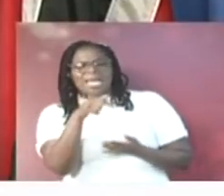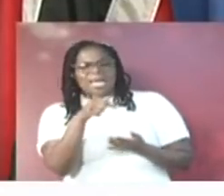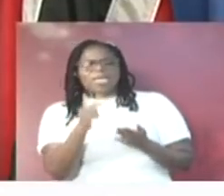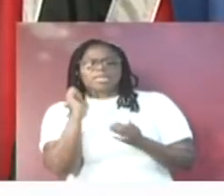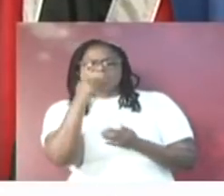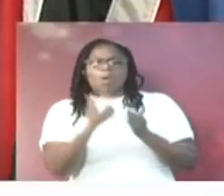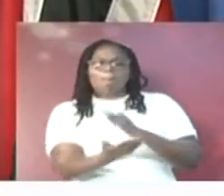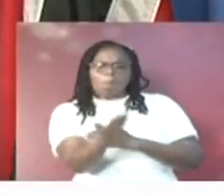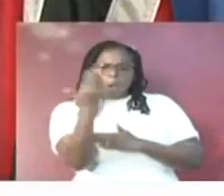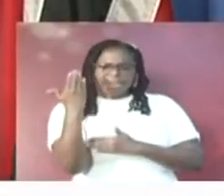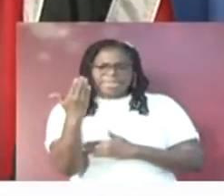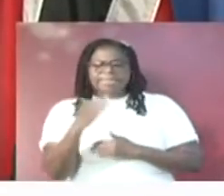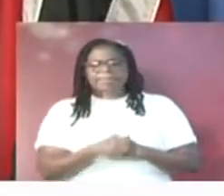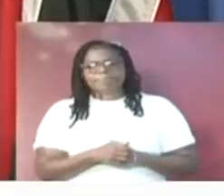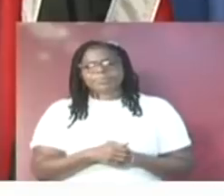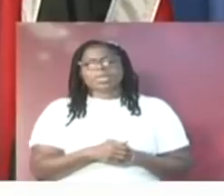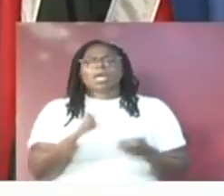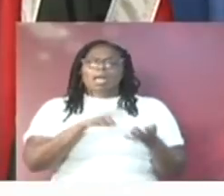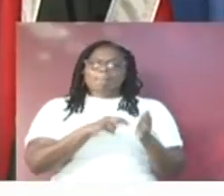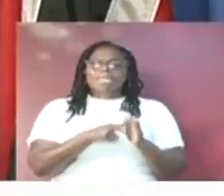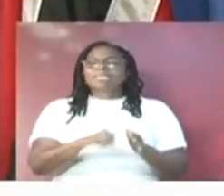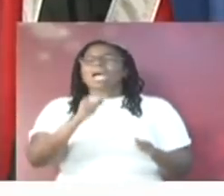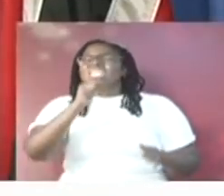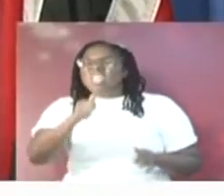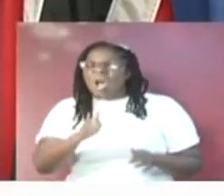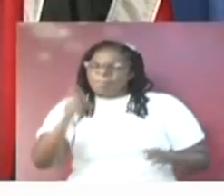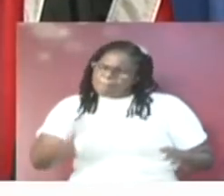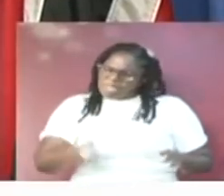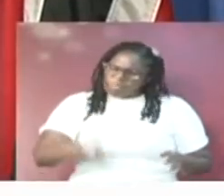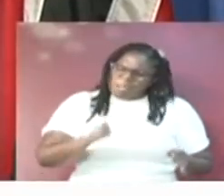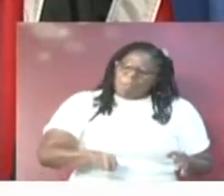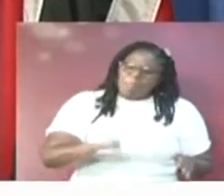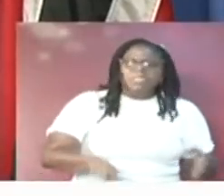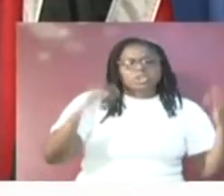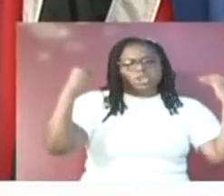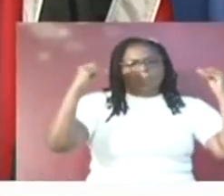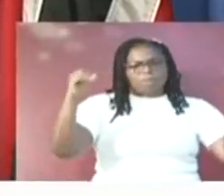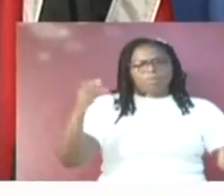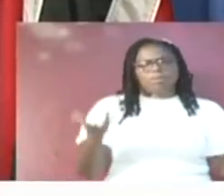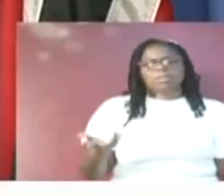And that's non-essential retail. We will still